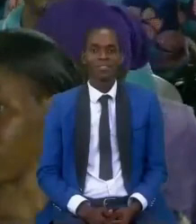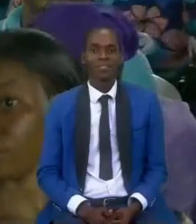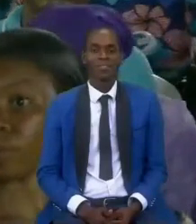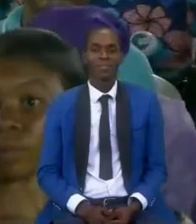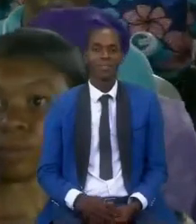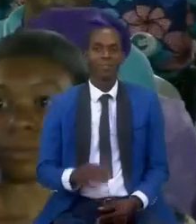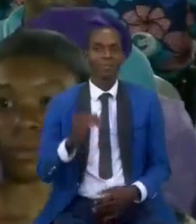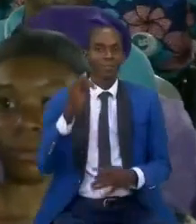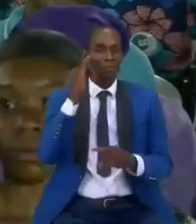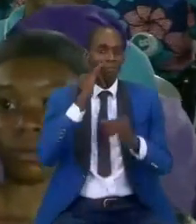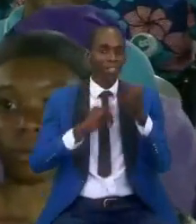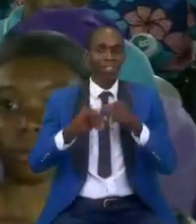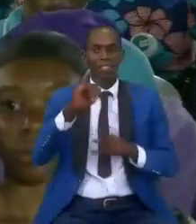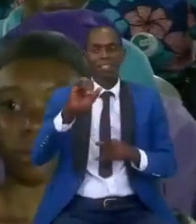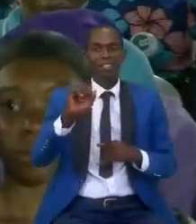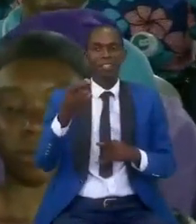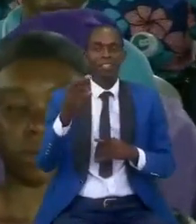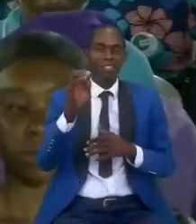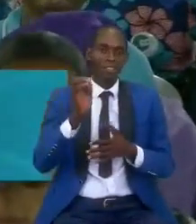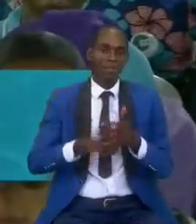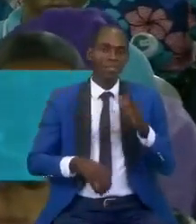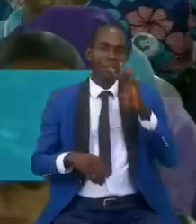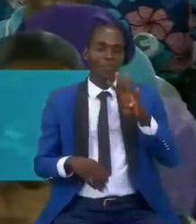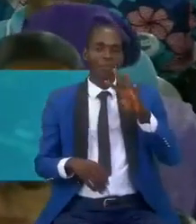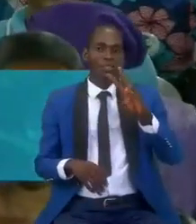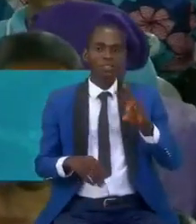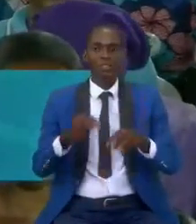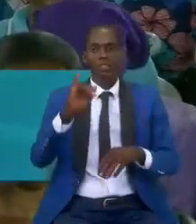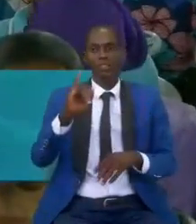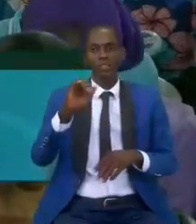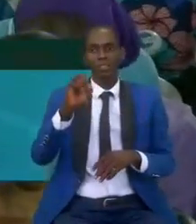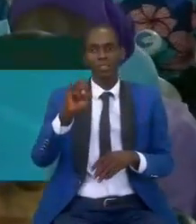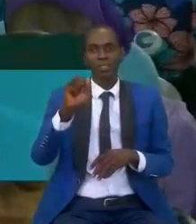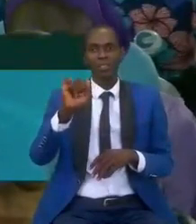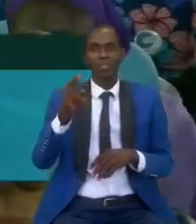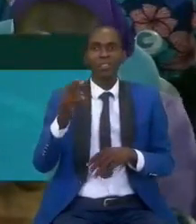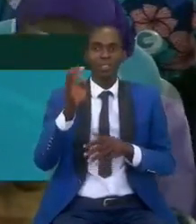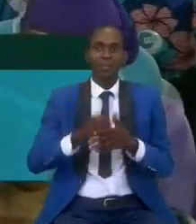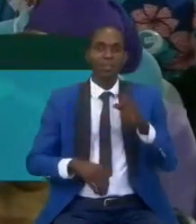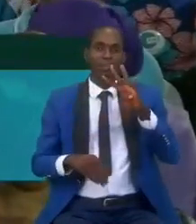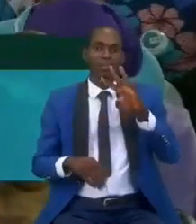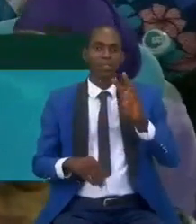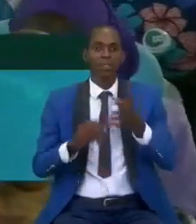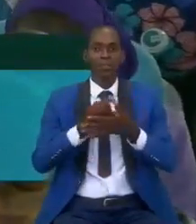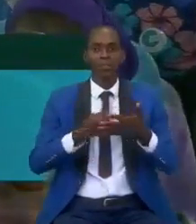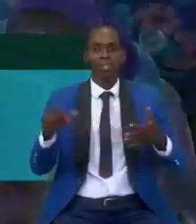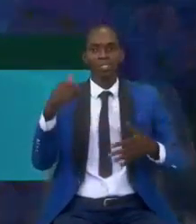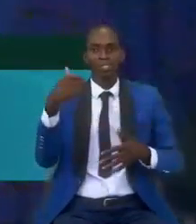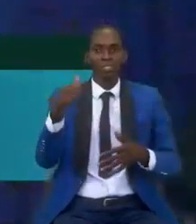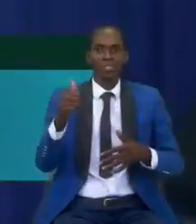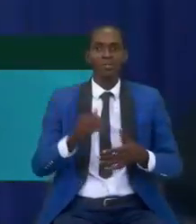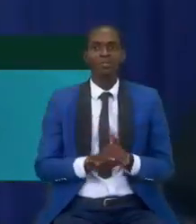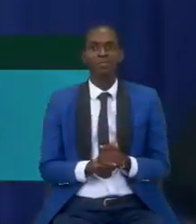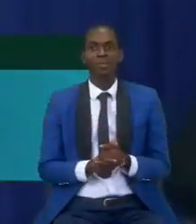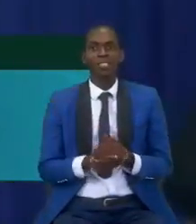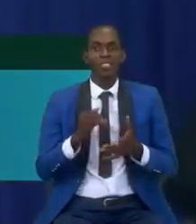chapter 46, and we're looking at verse 10. It says in verse 10, declaring the